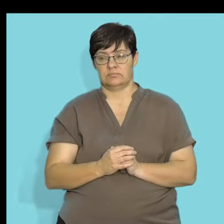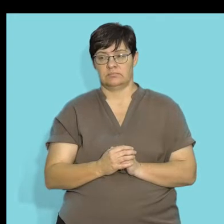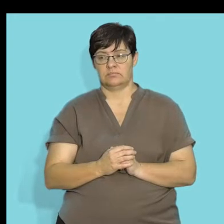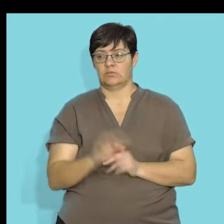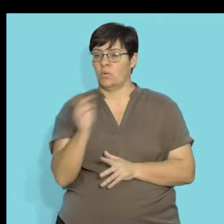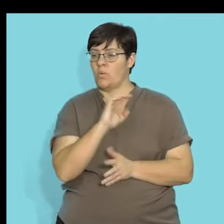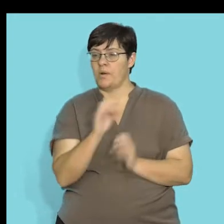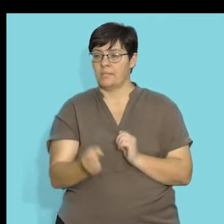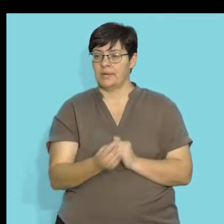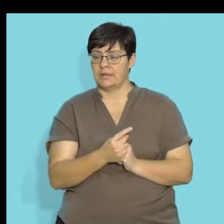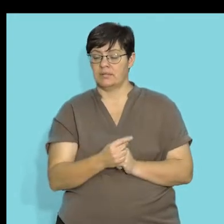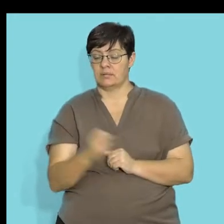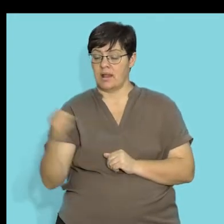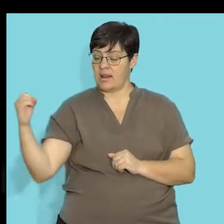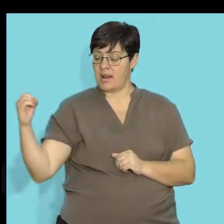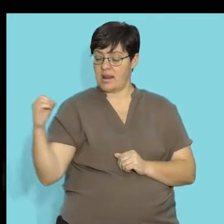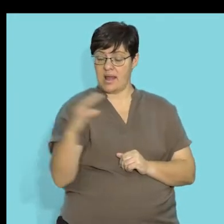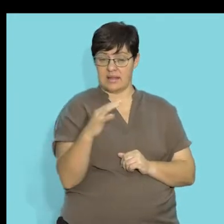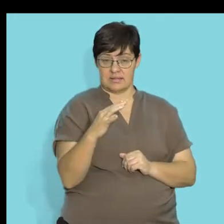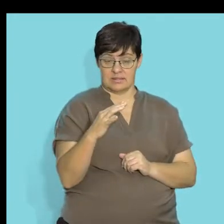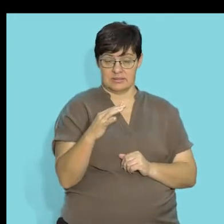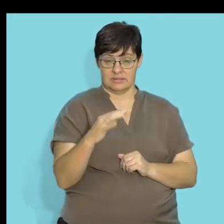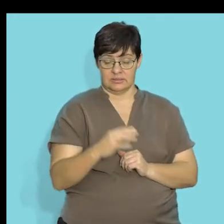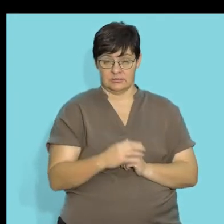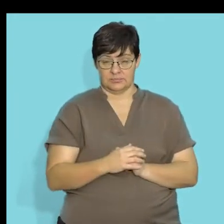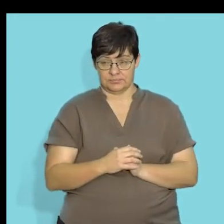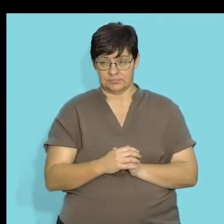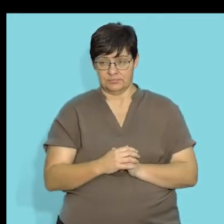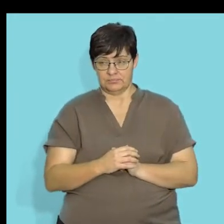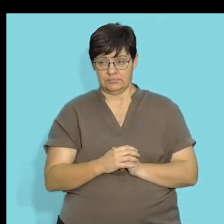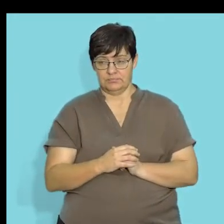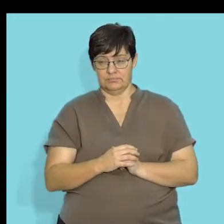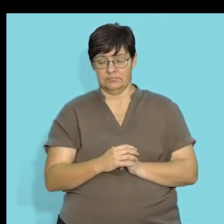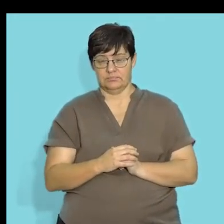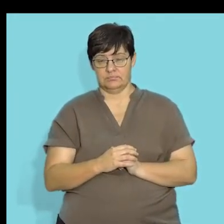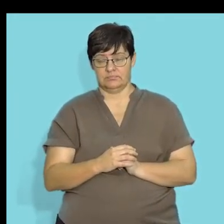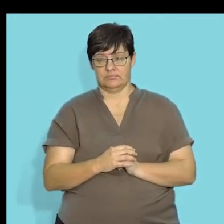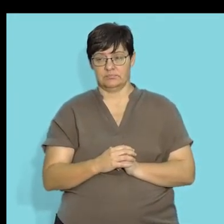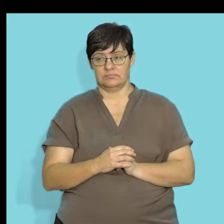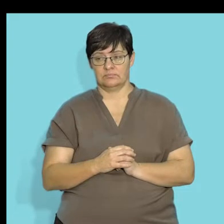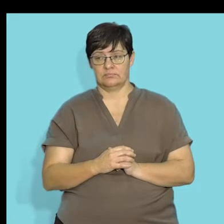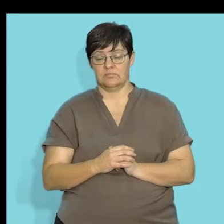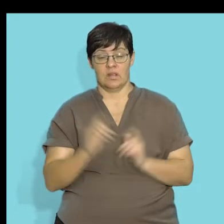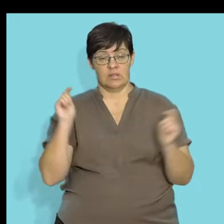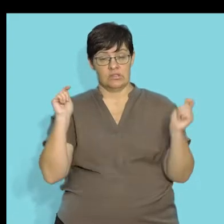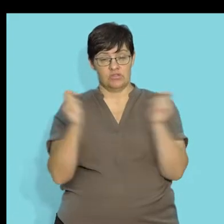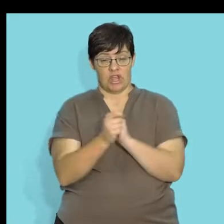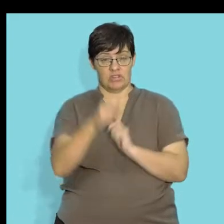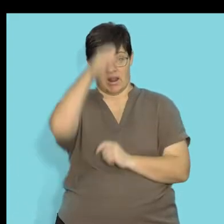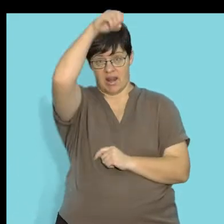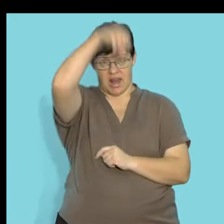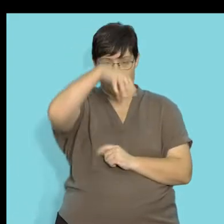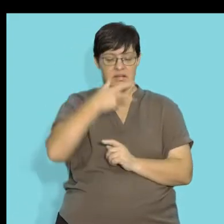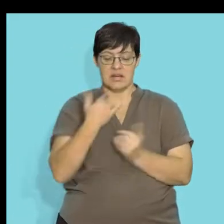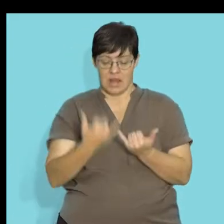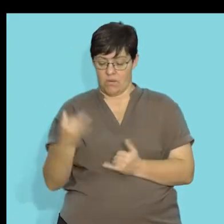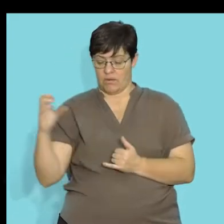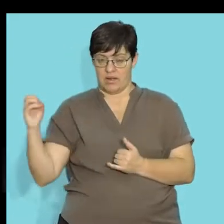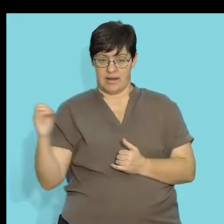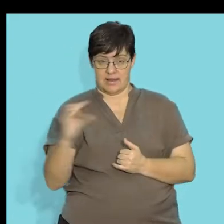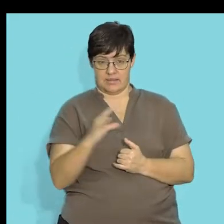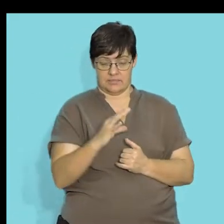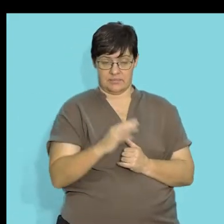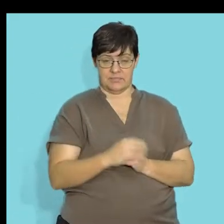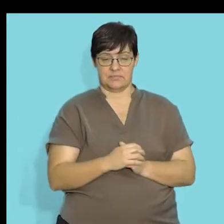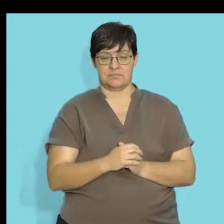Let's look at what happens when the light comes from a different direction. So here we've changed the direction of the light,